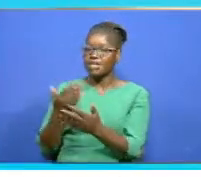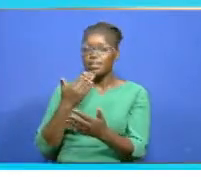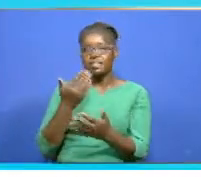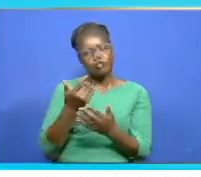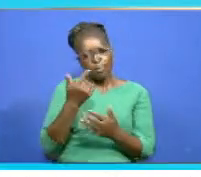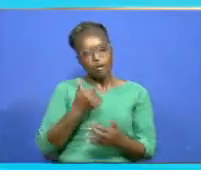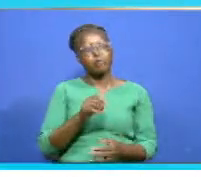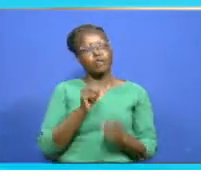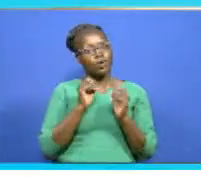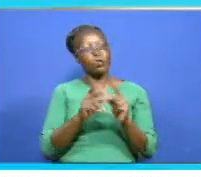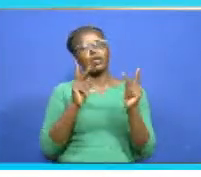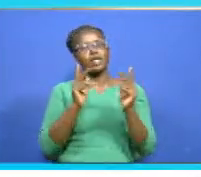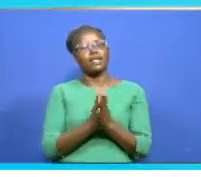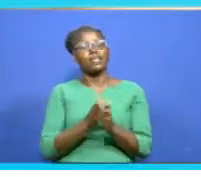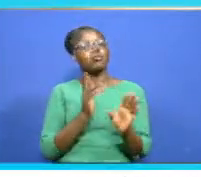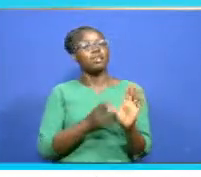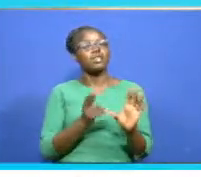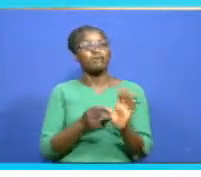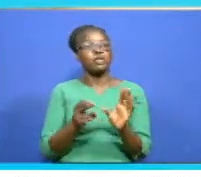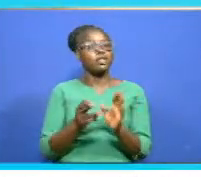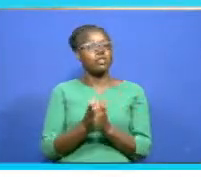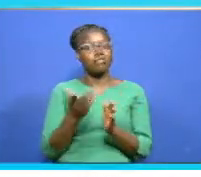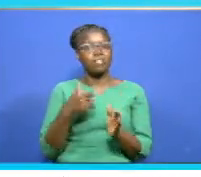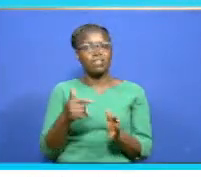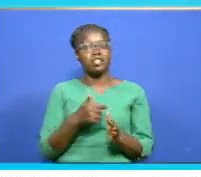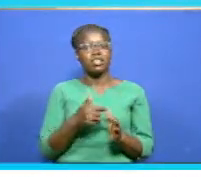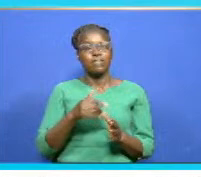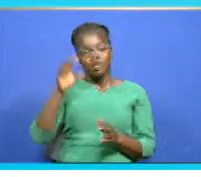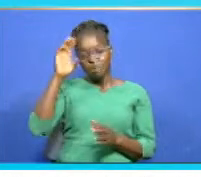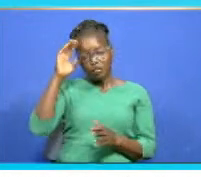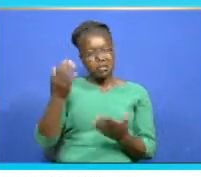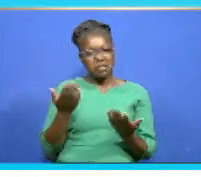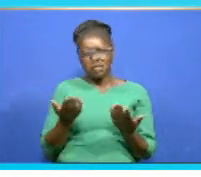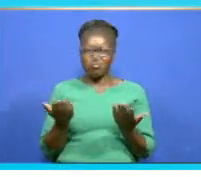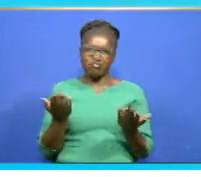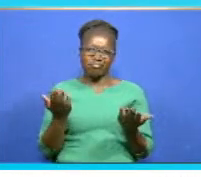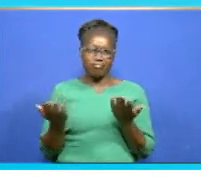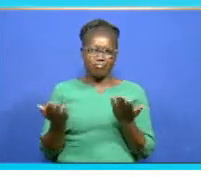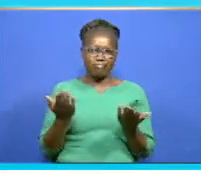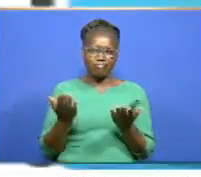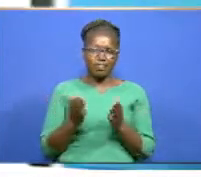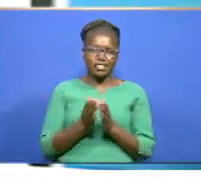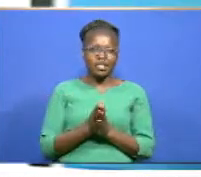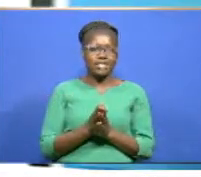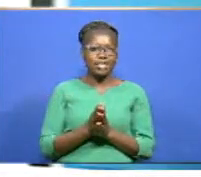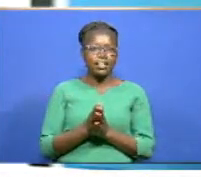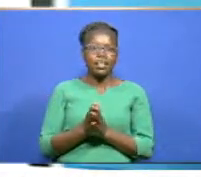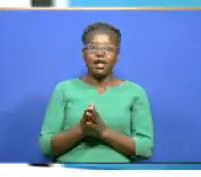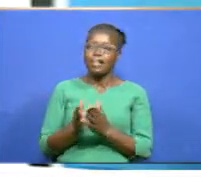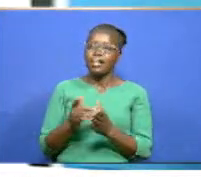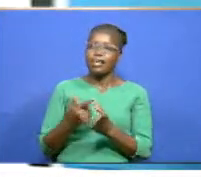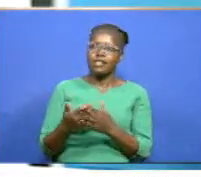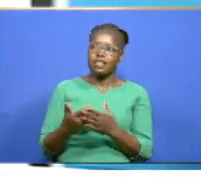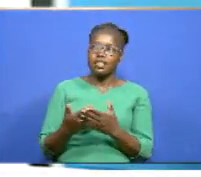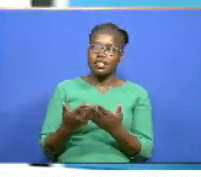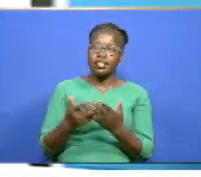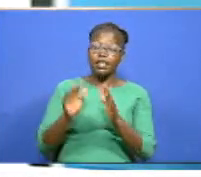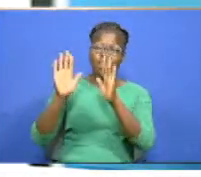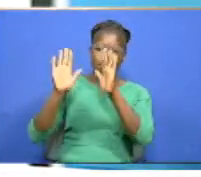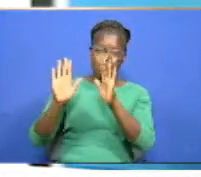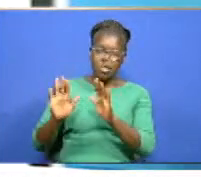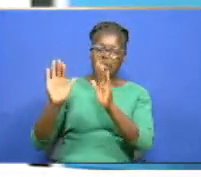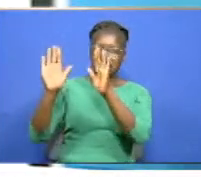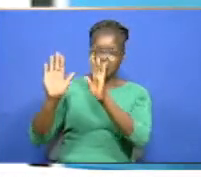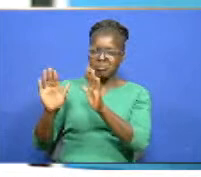coming. Yes. And participating. We can consider them independent candidates. Of course. We also look at the campaign. We